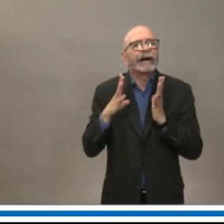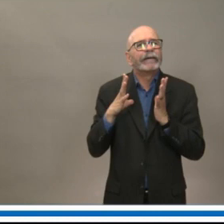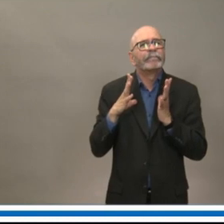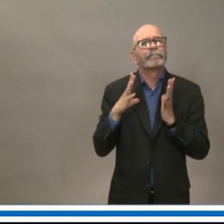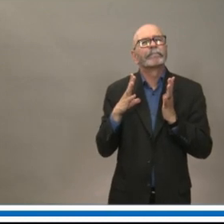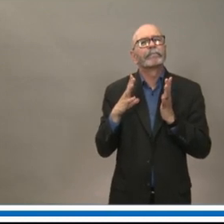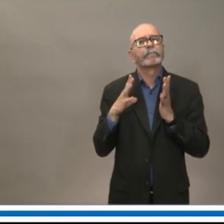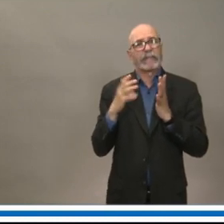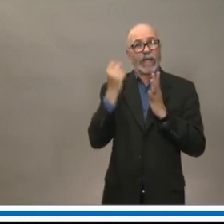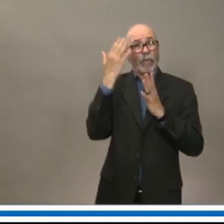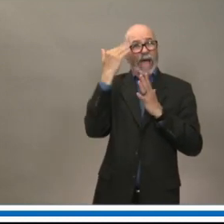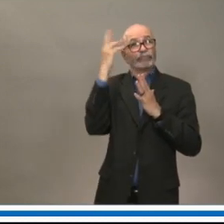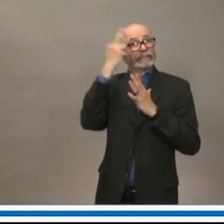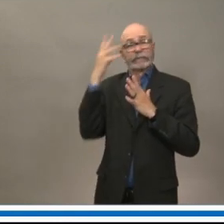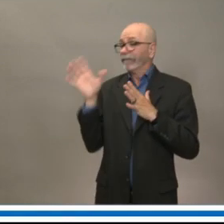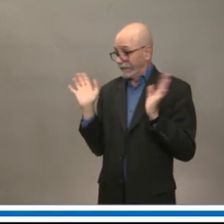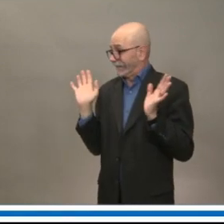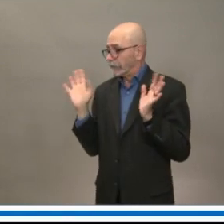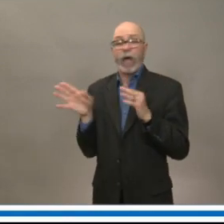washing, minimal